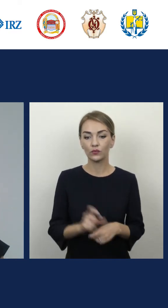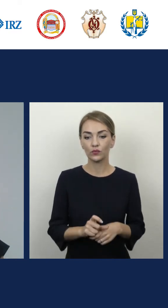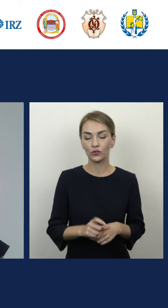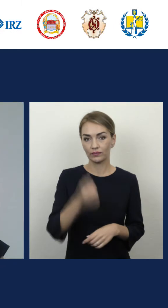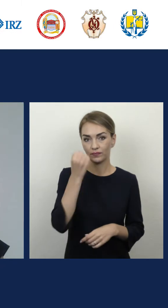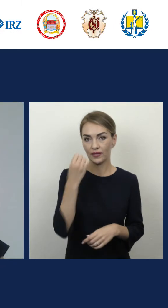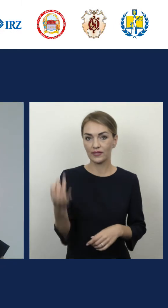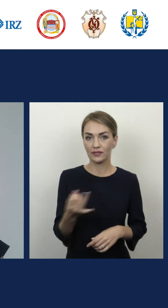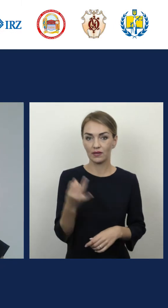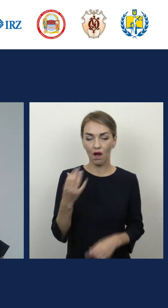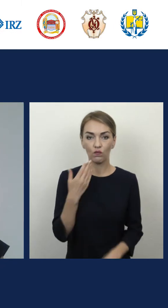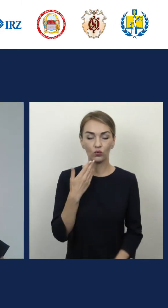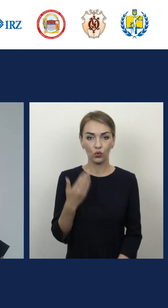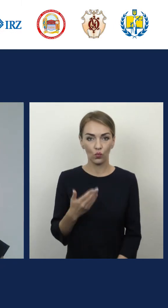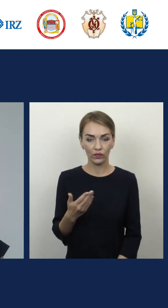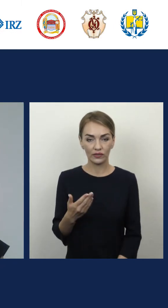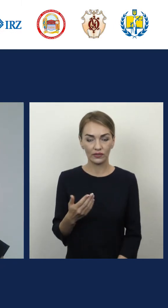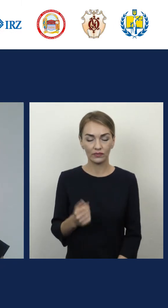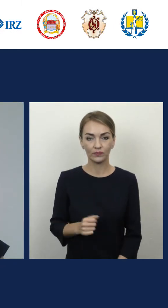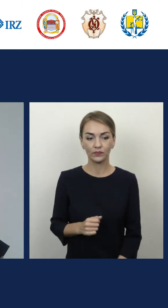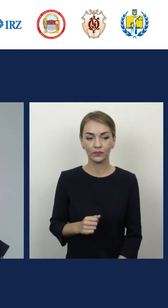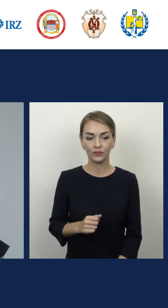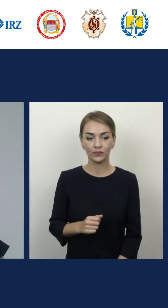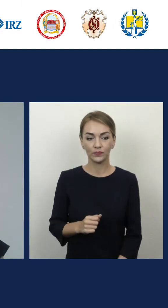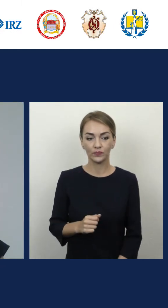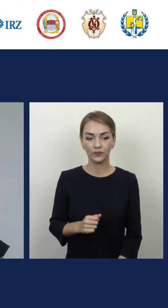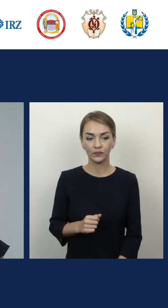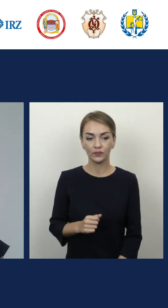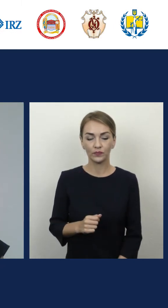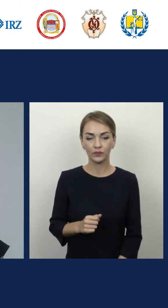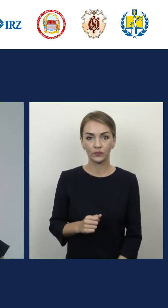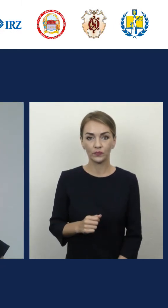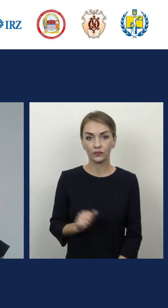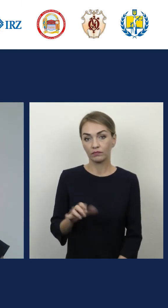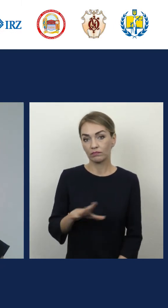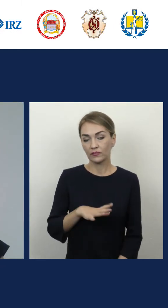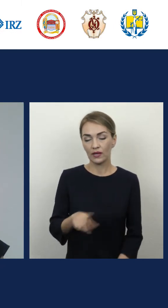Thank you for a very interesting presentation.